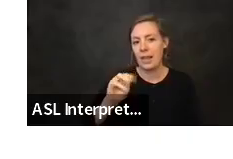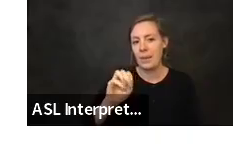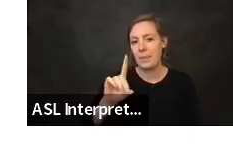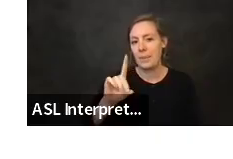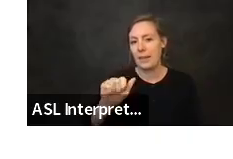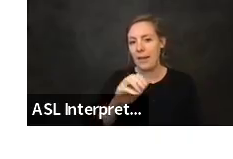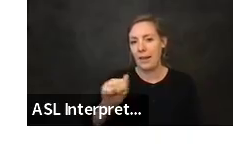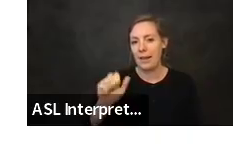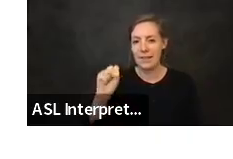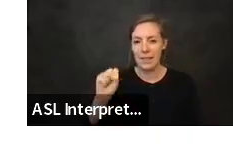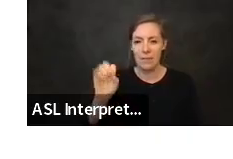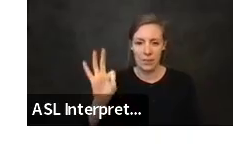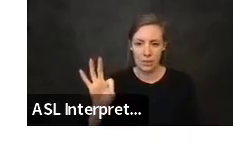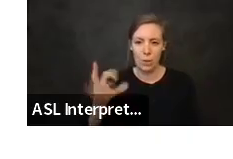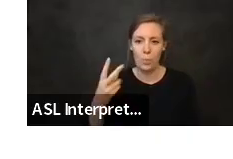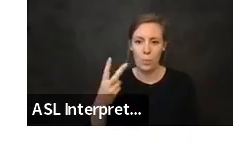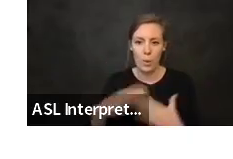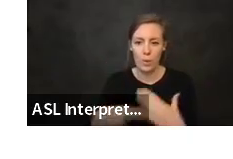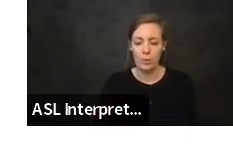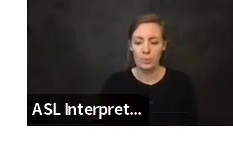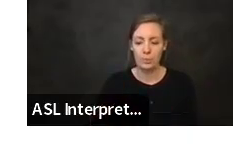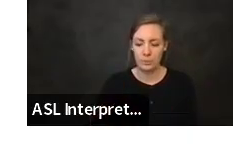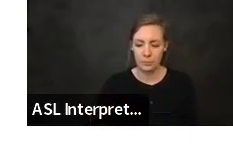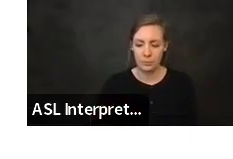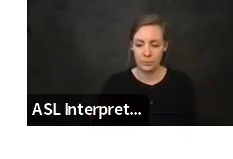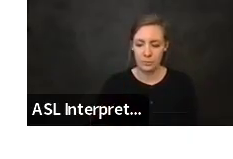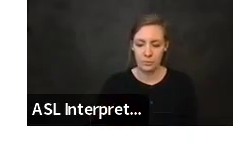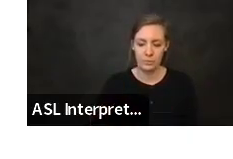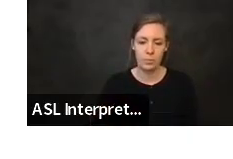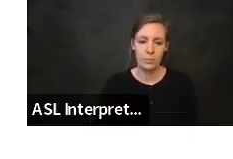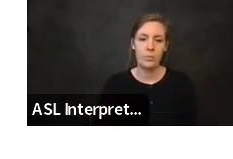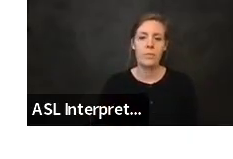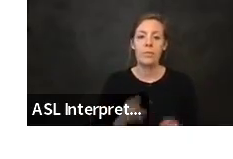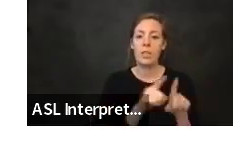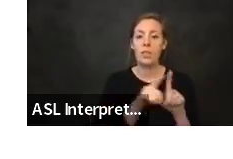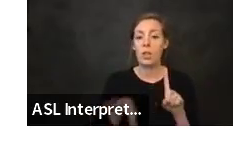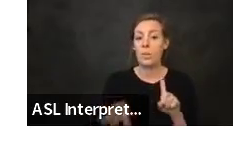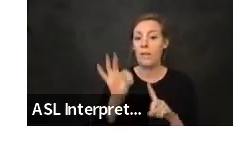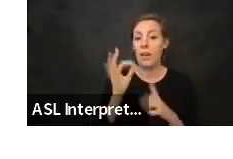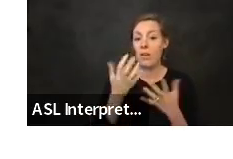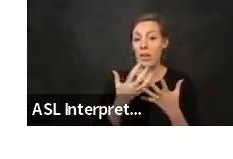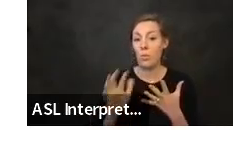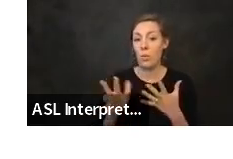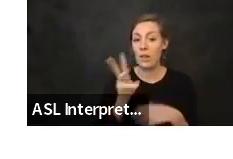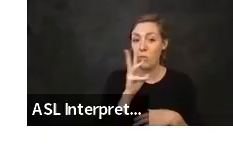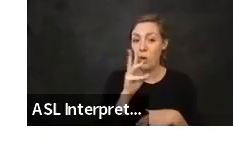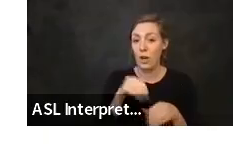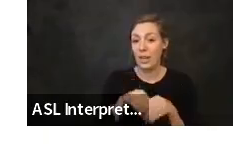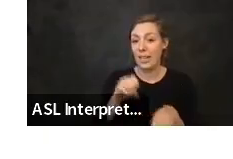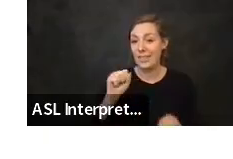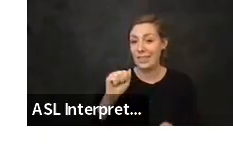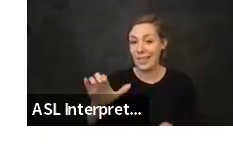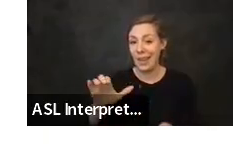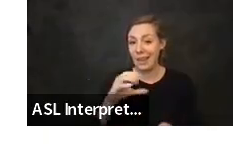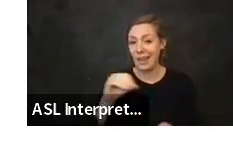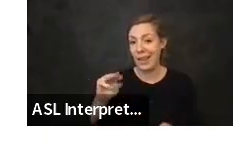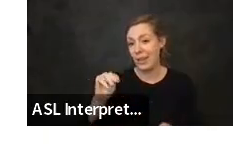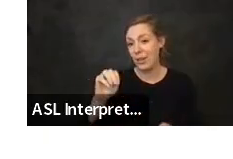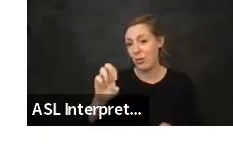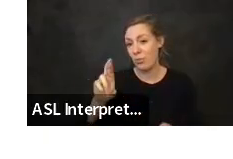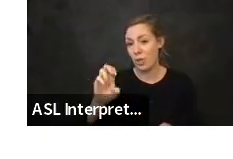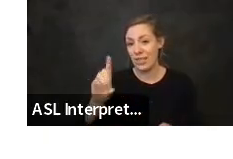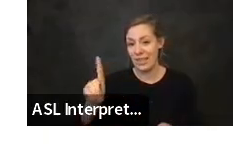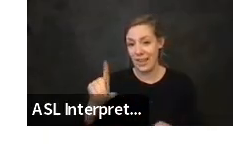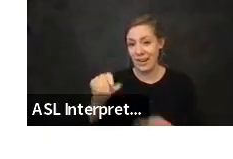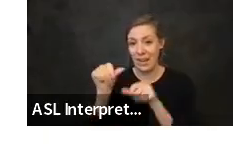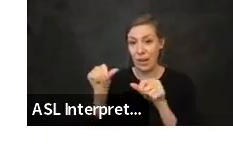Francisco. The variant has also been detected in wastewater in Sacramento and Merced counties.